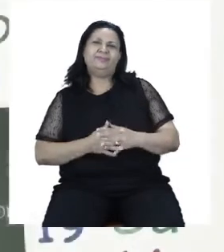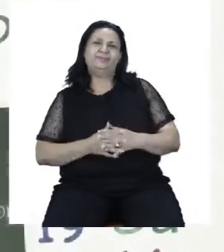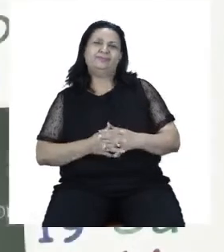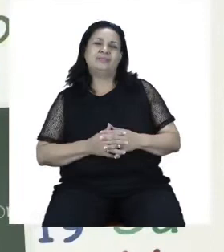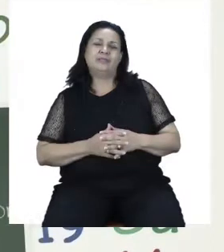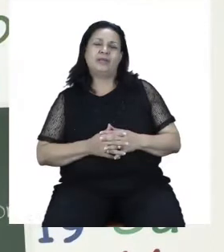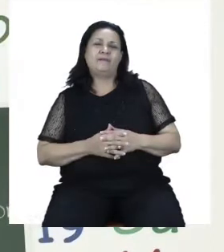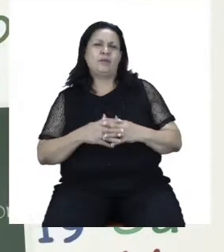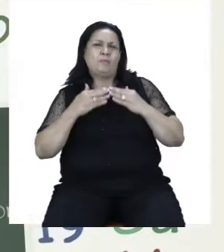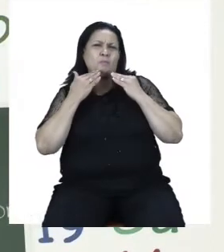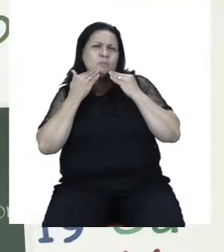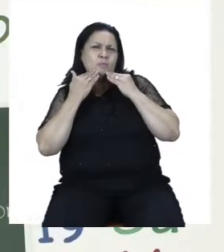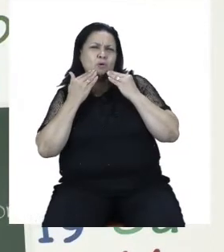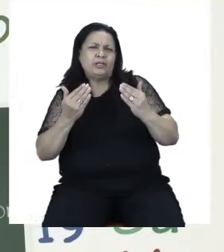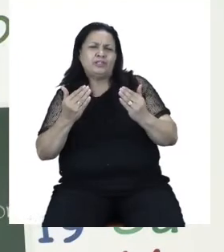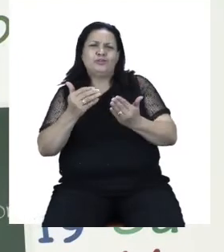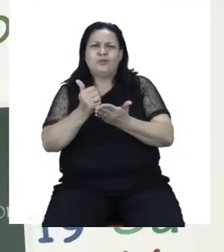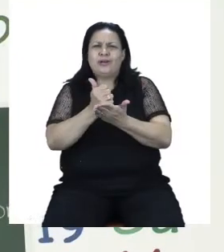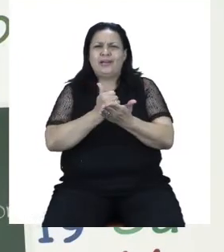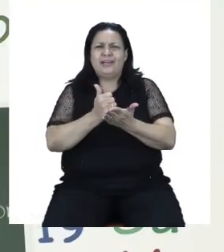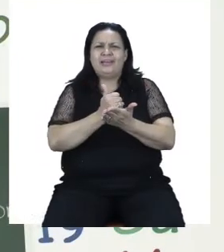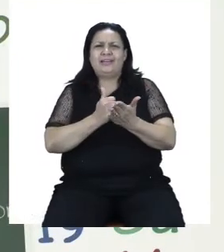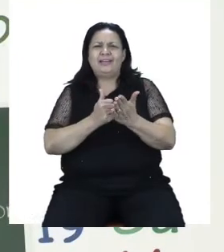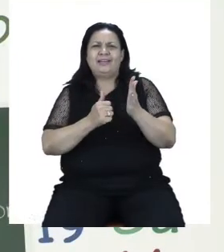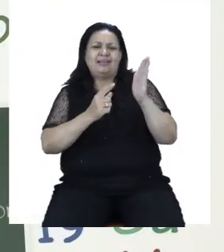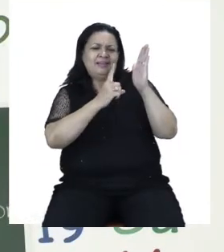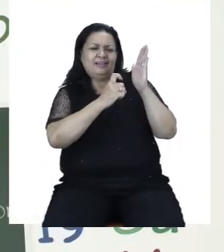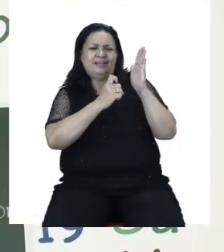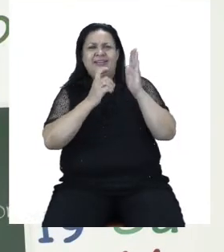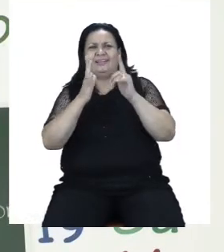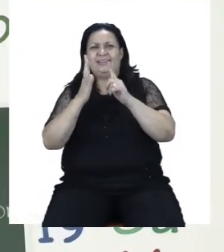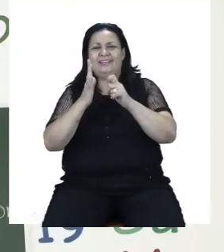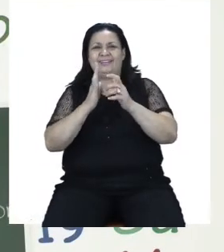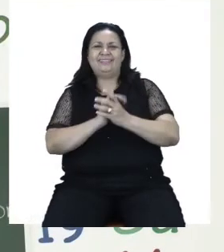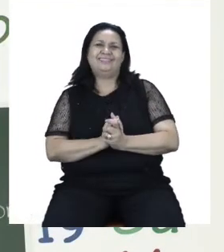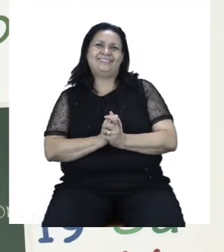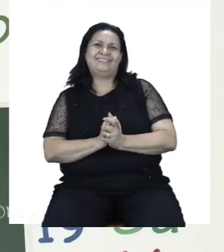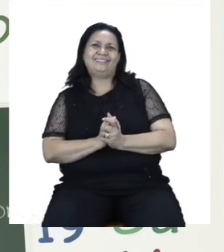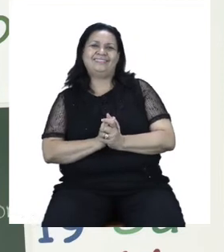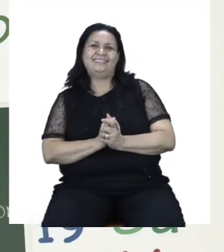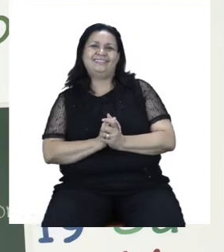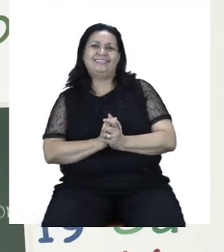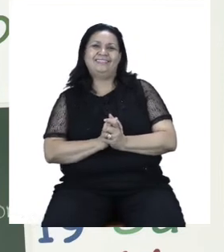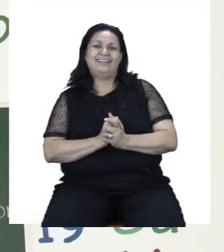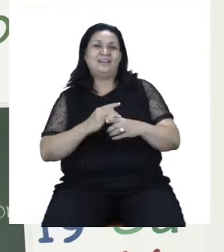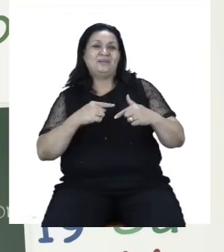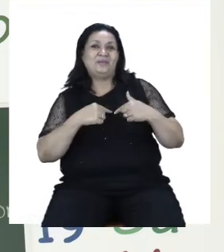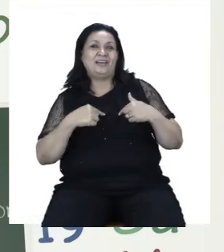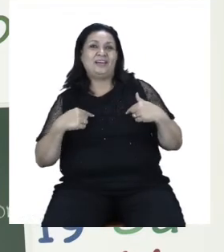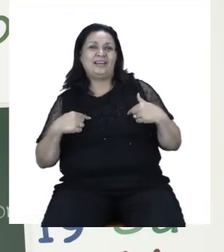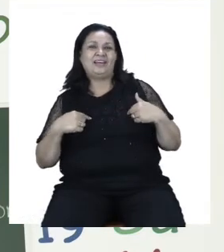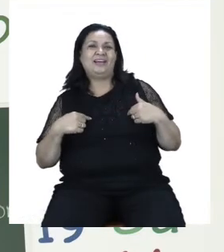very important for us to sanitize. This is sanitizer and we are going to use it